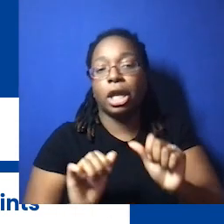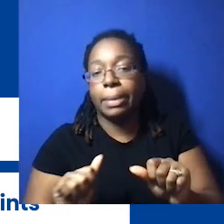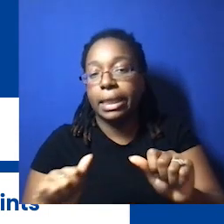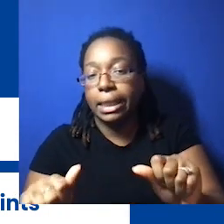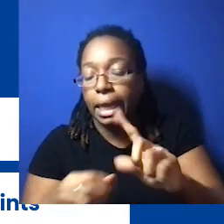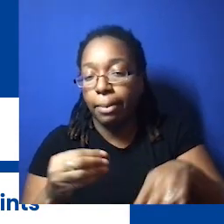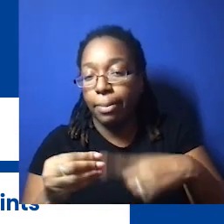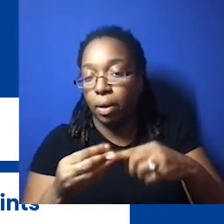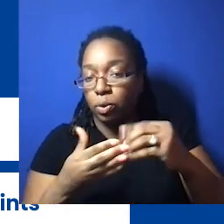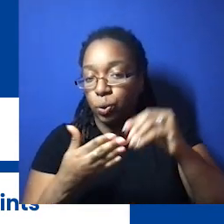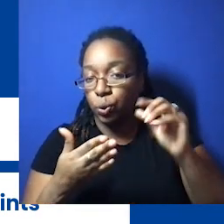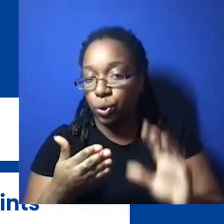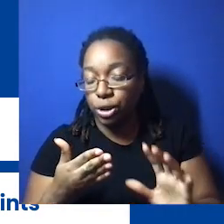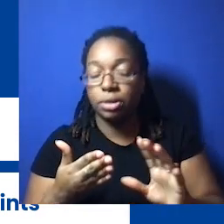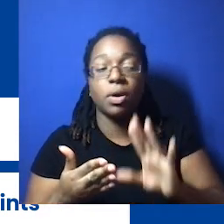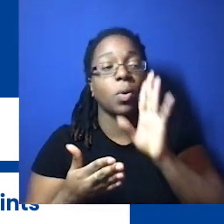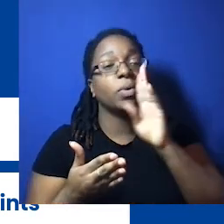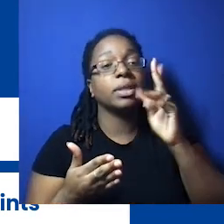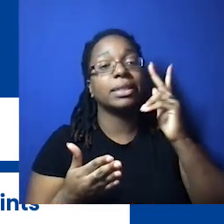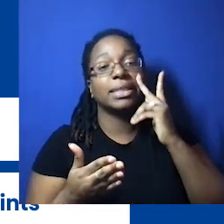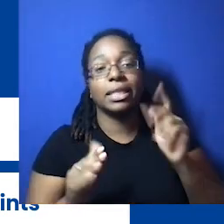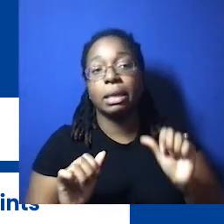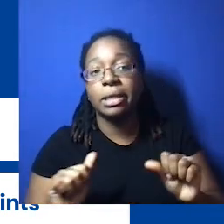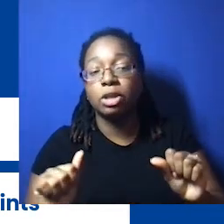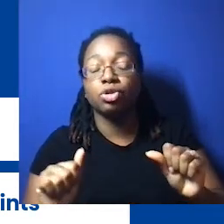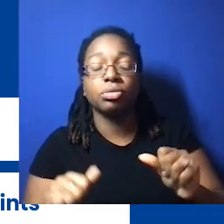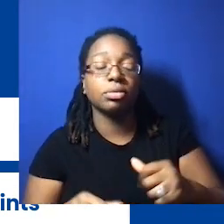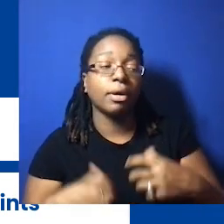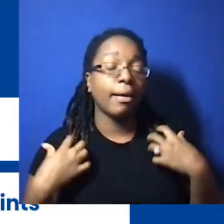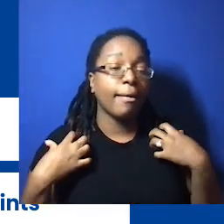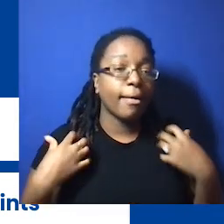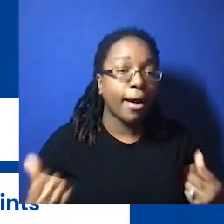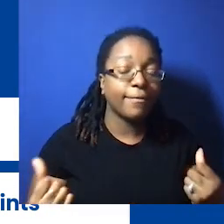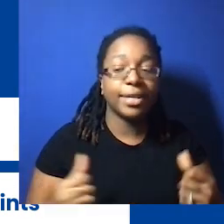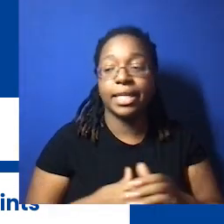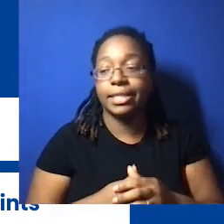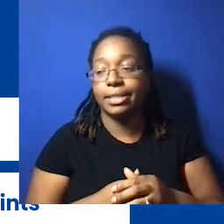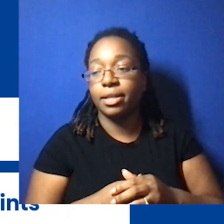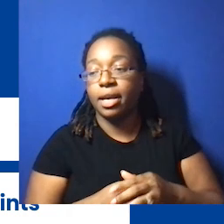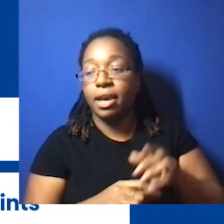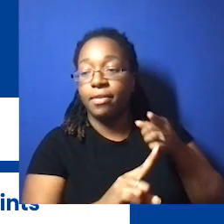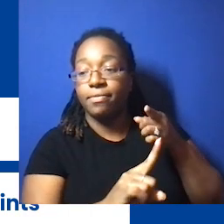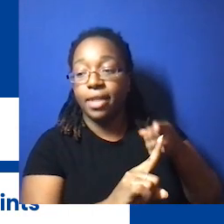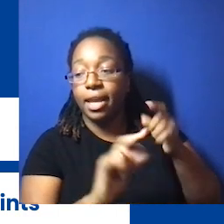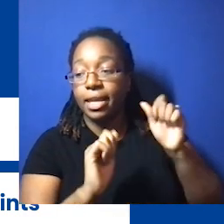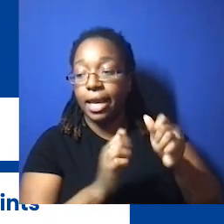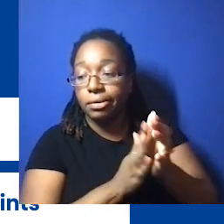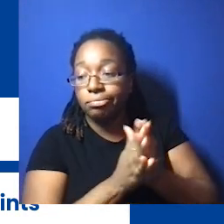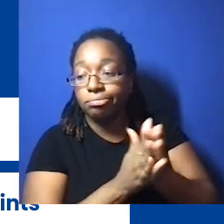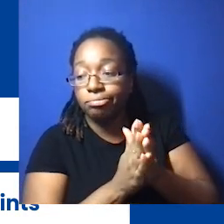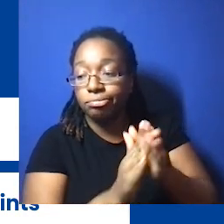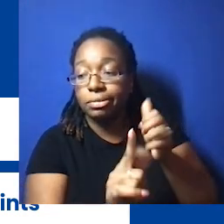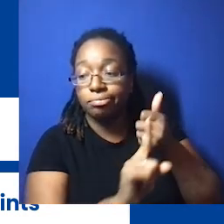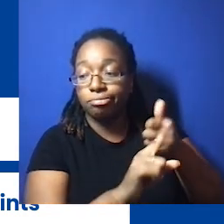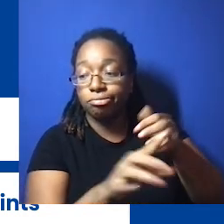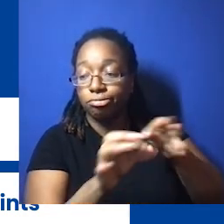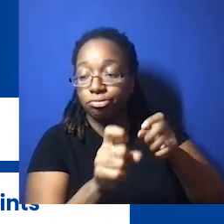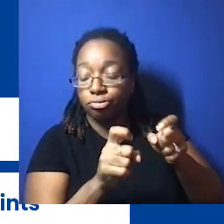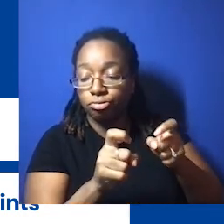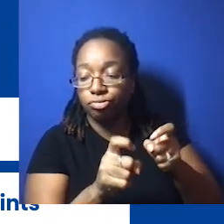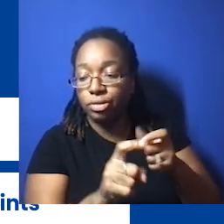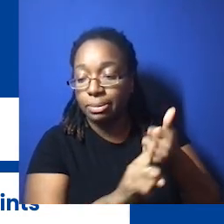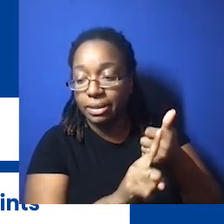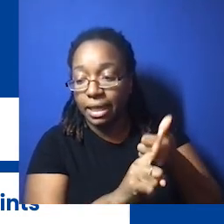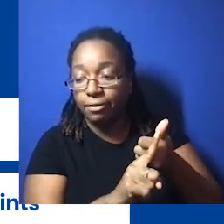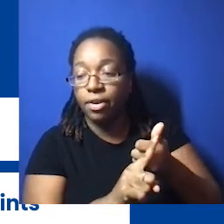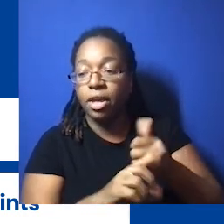They speak to the leadership potential, confidence, maturity, and self-direction of the student. They provide evidence of the student's willingness